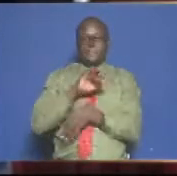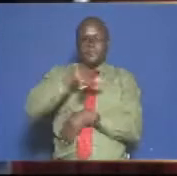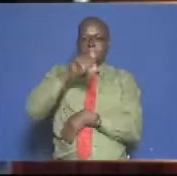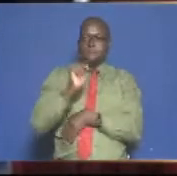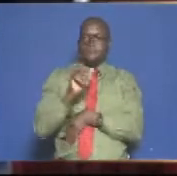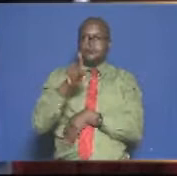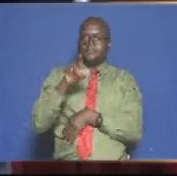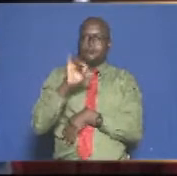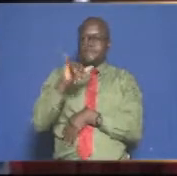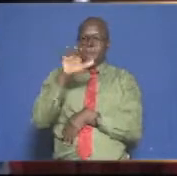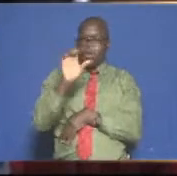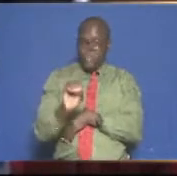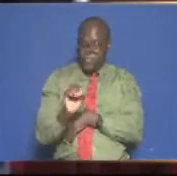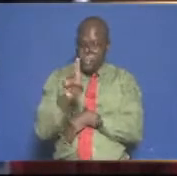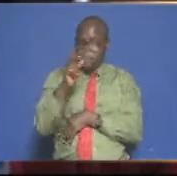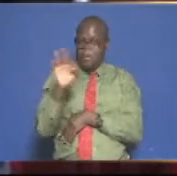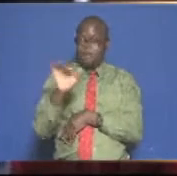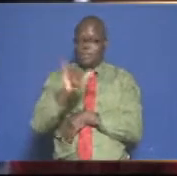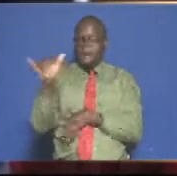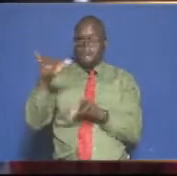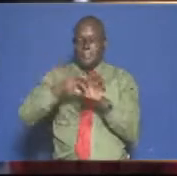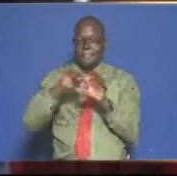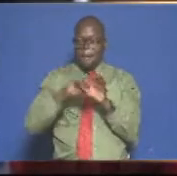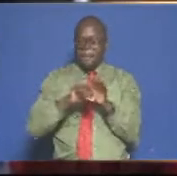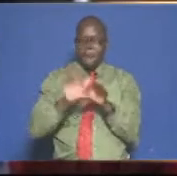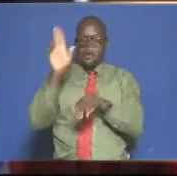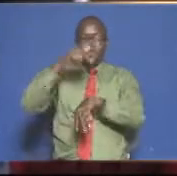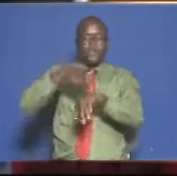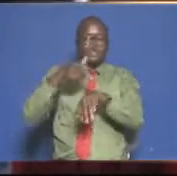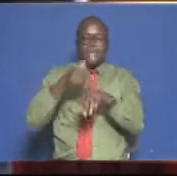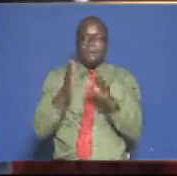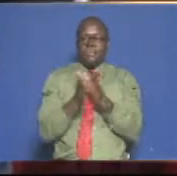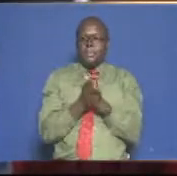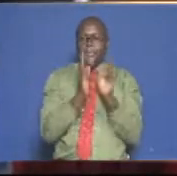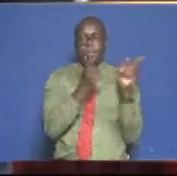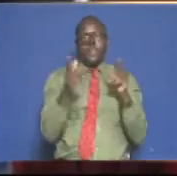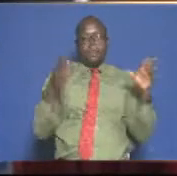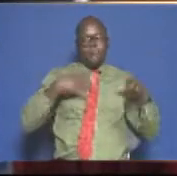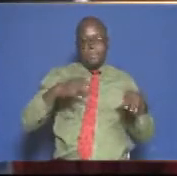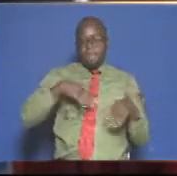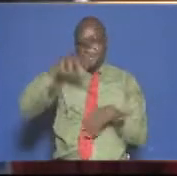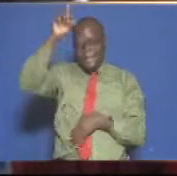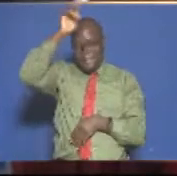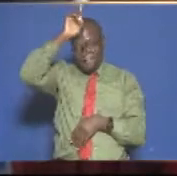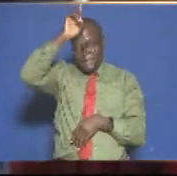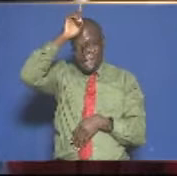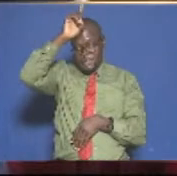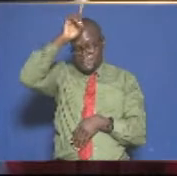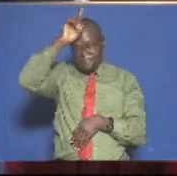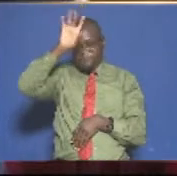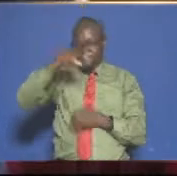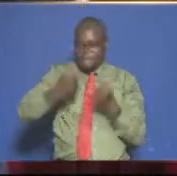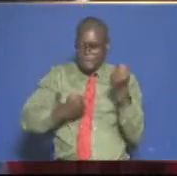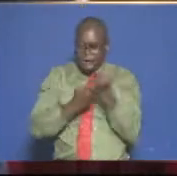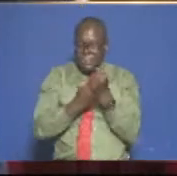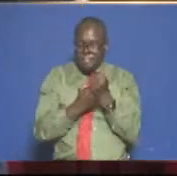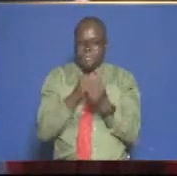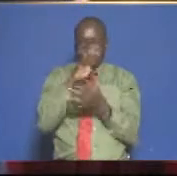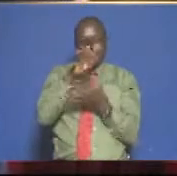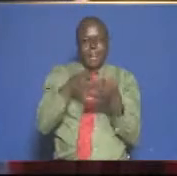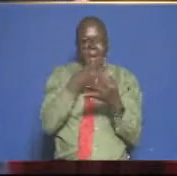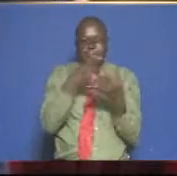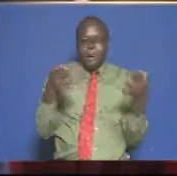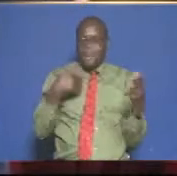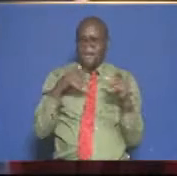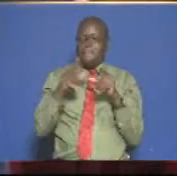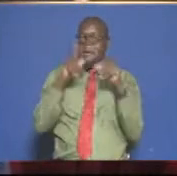is one of those honorable members who spent time with the ordinary people at home. He invested in his network, and he had a huge